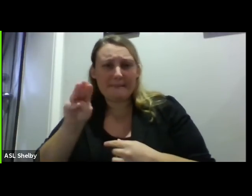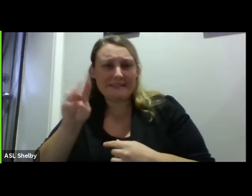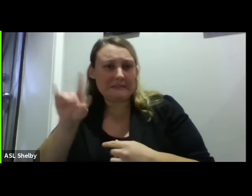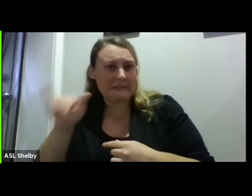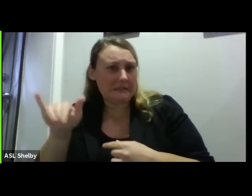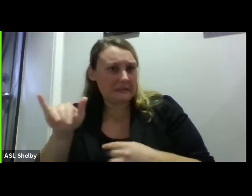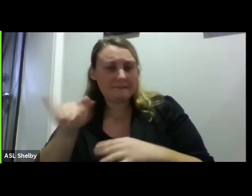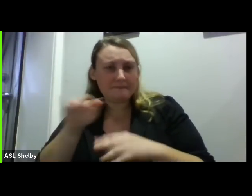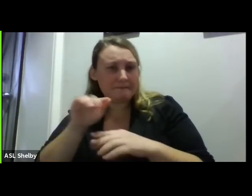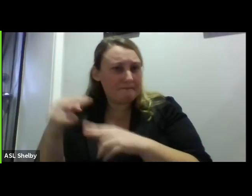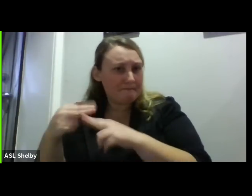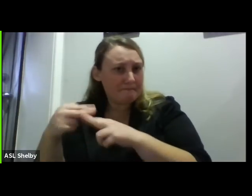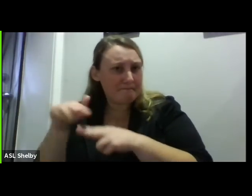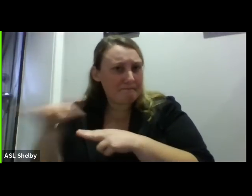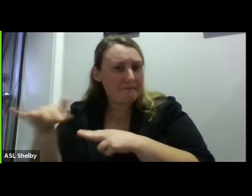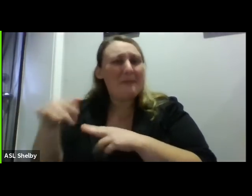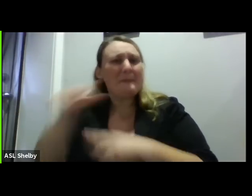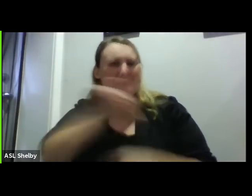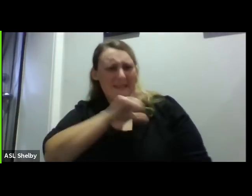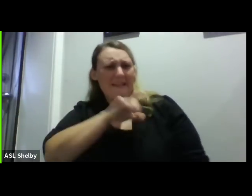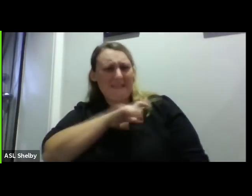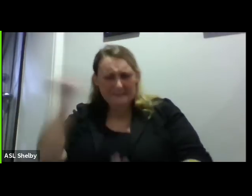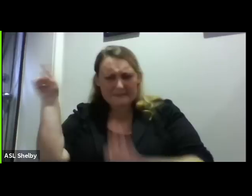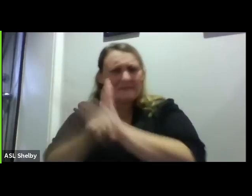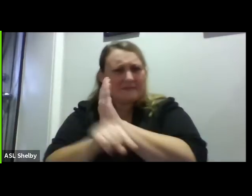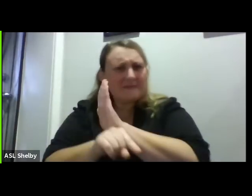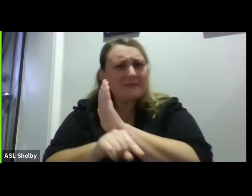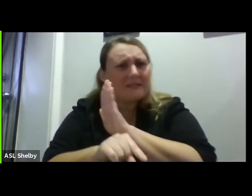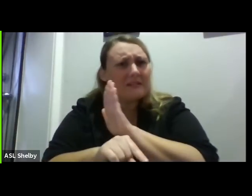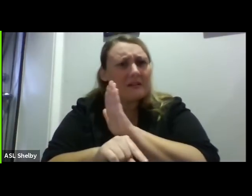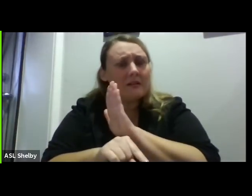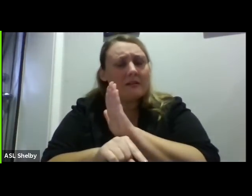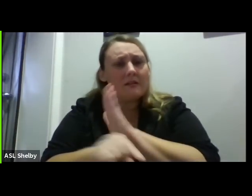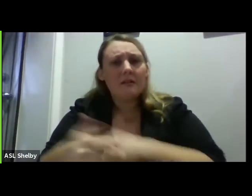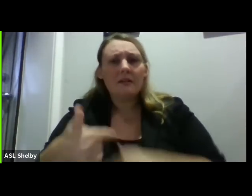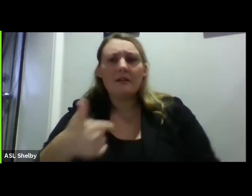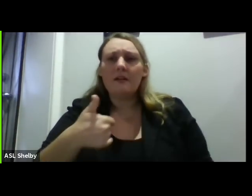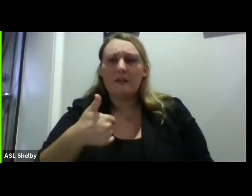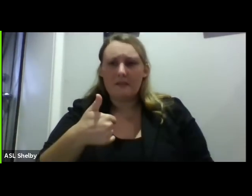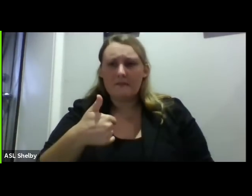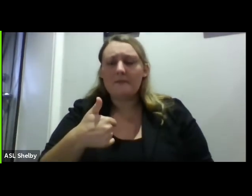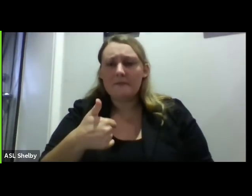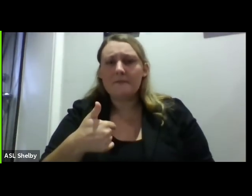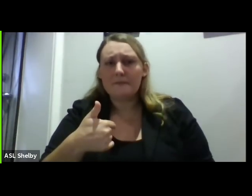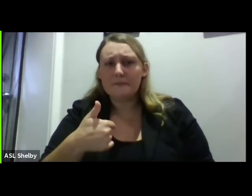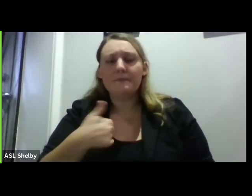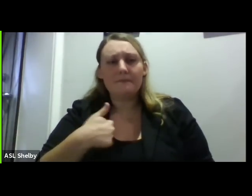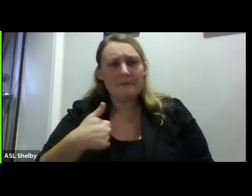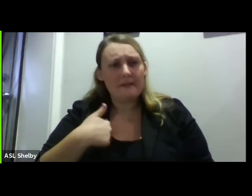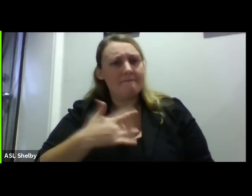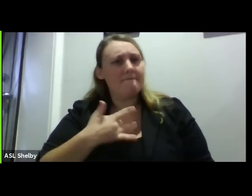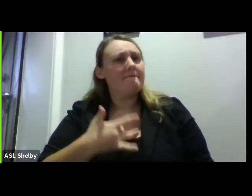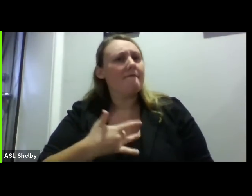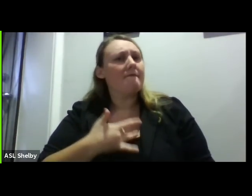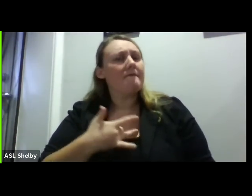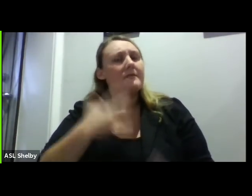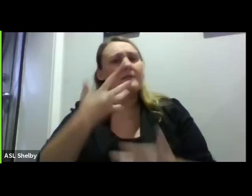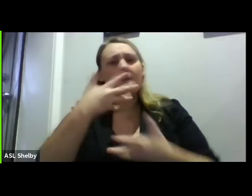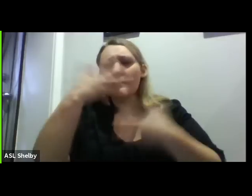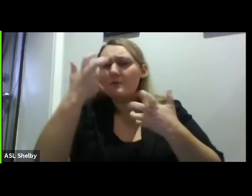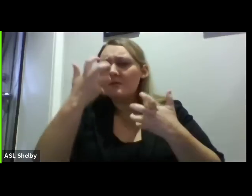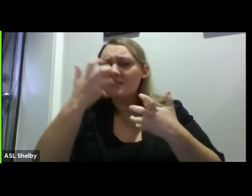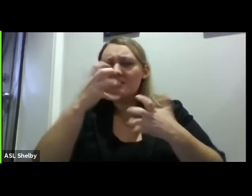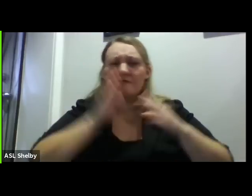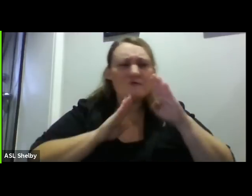by police. I come to you today angry and frustrated about Nina Pope.